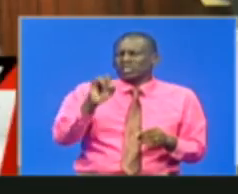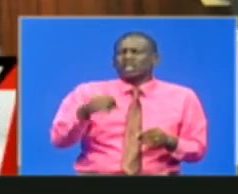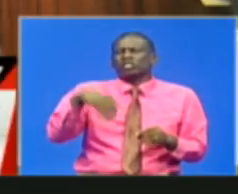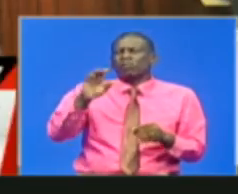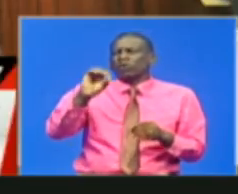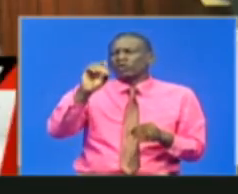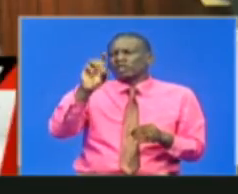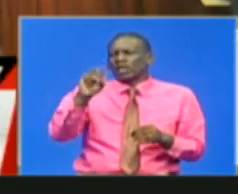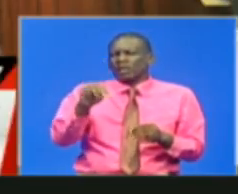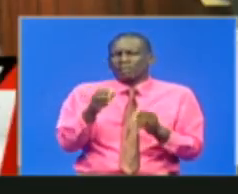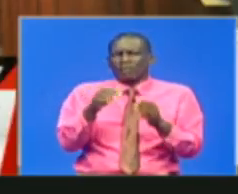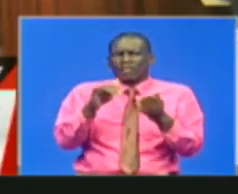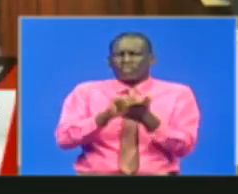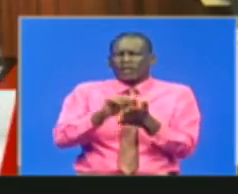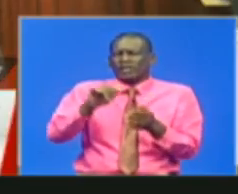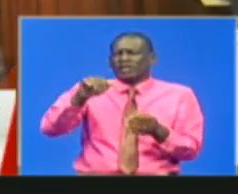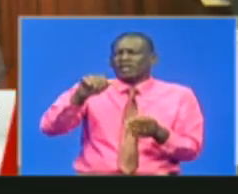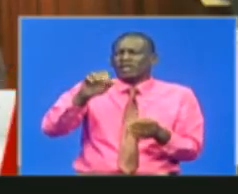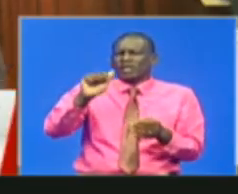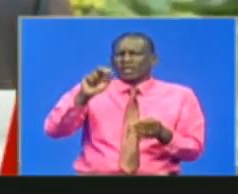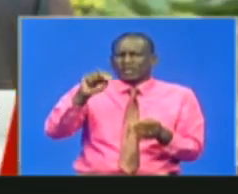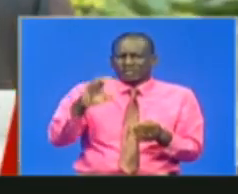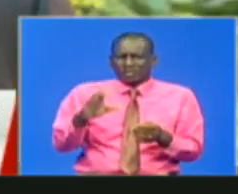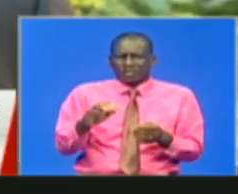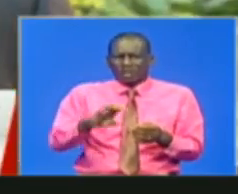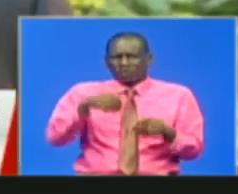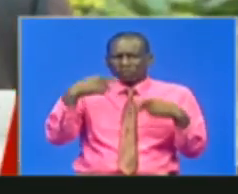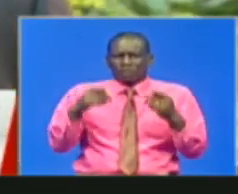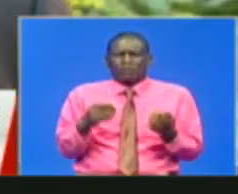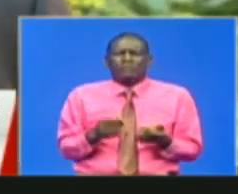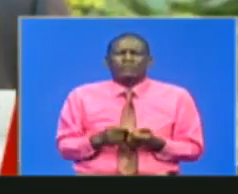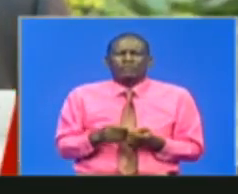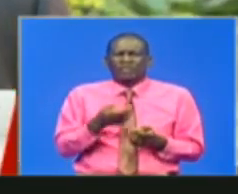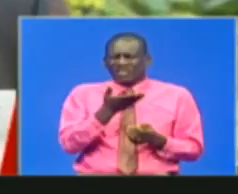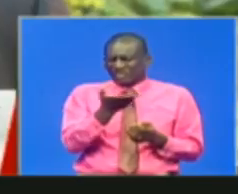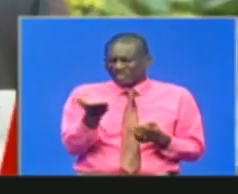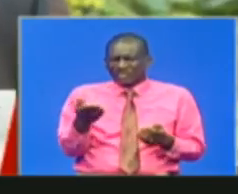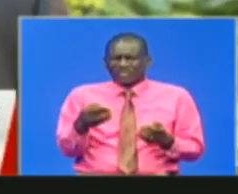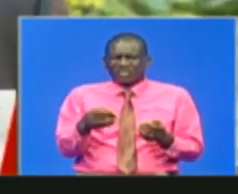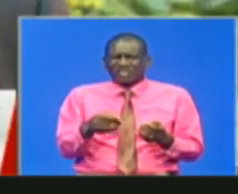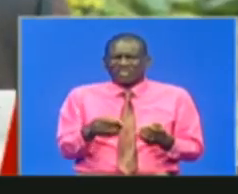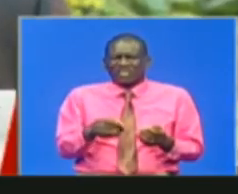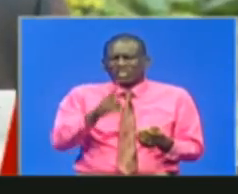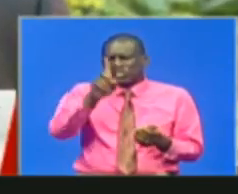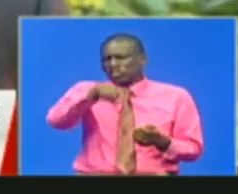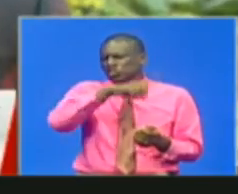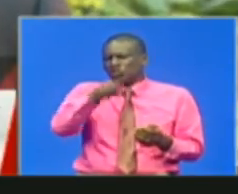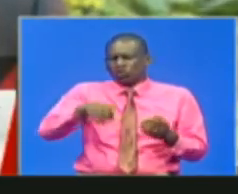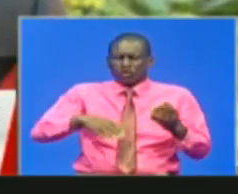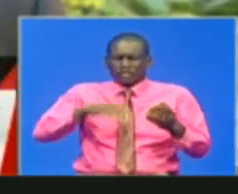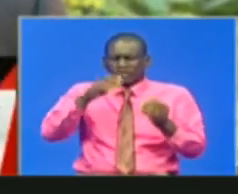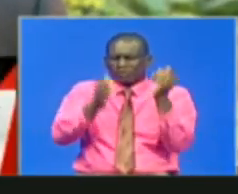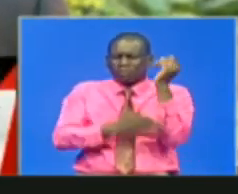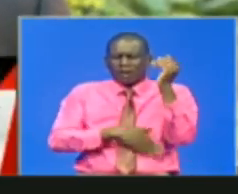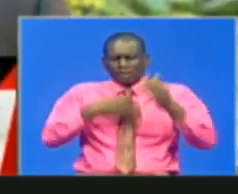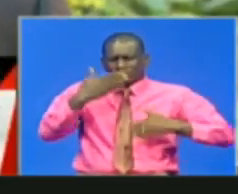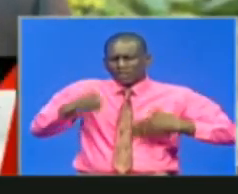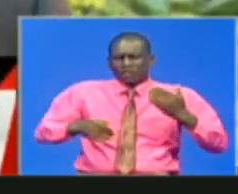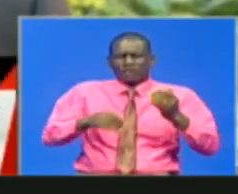claim Omboko Milemba is more Tanga Tanga than ANC. This amounts to arrogance behavior, arrogant